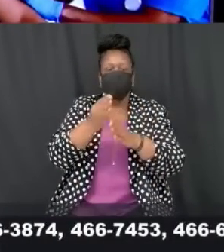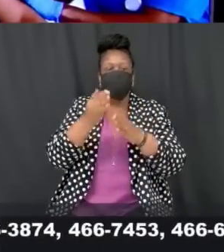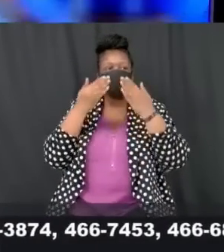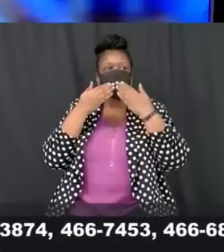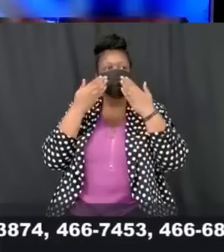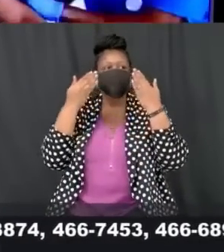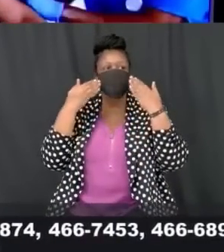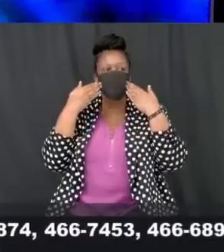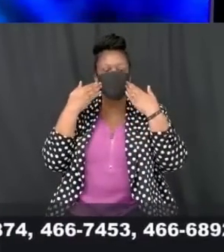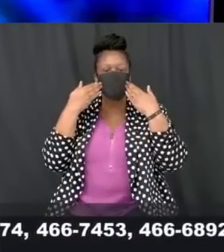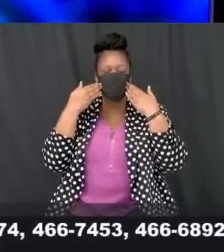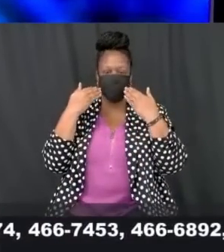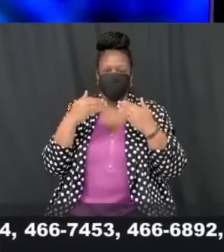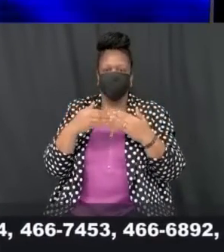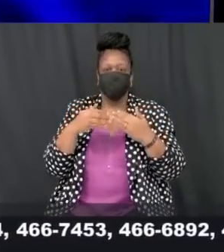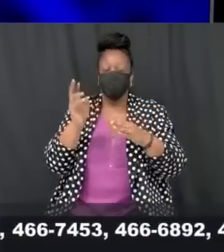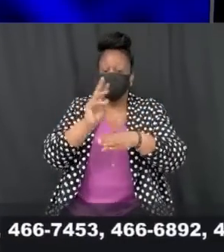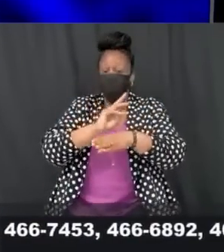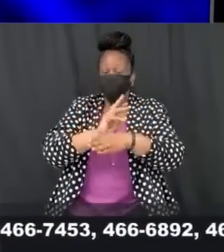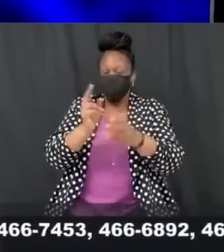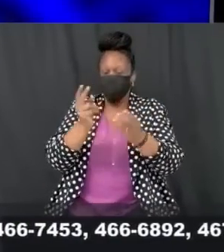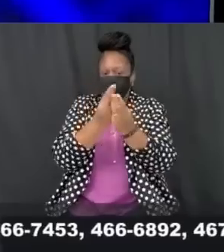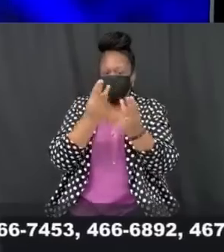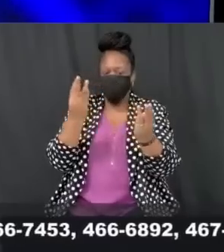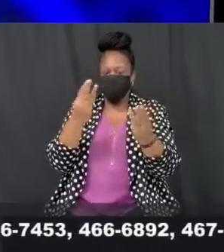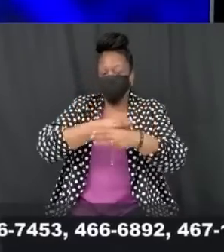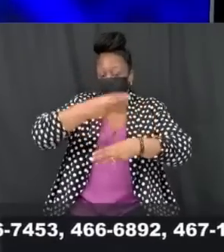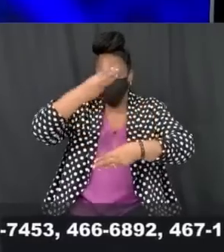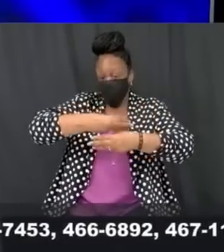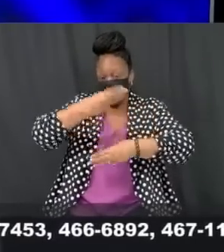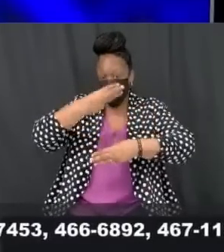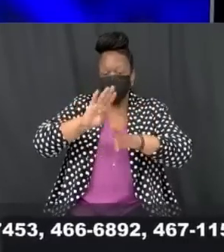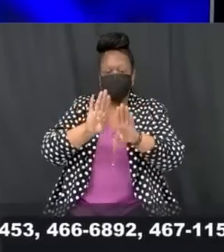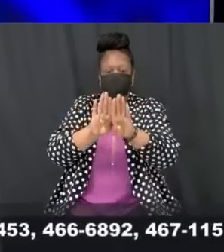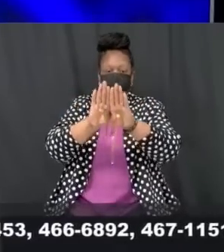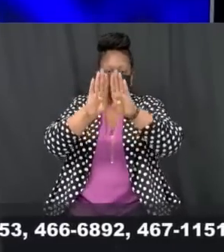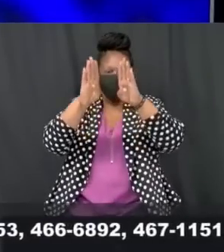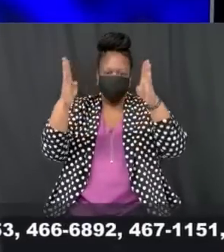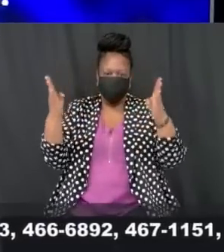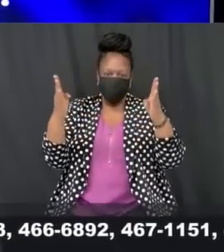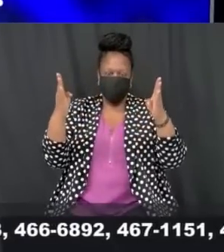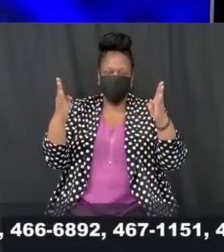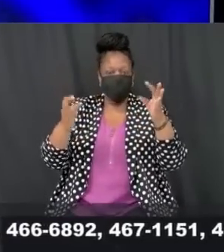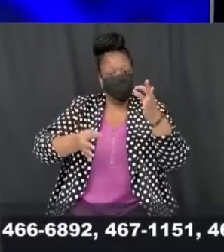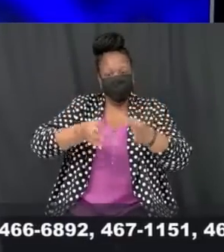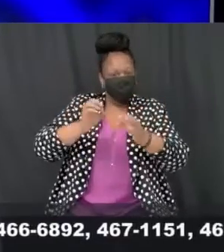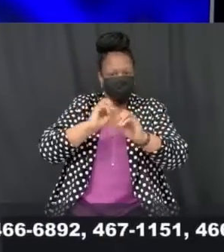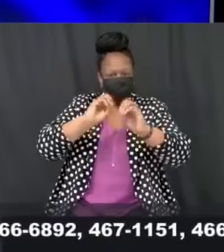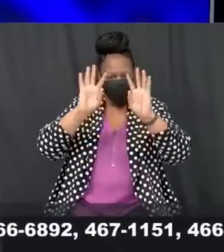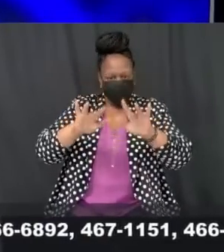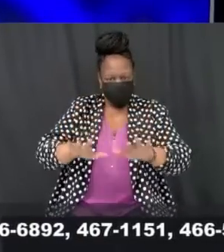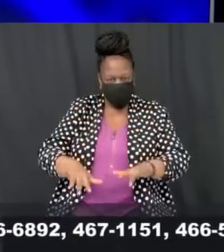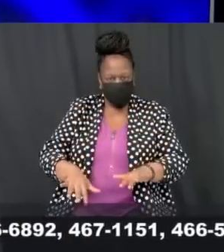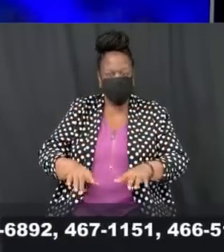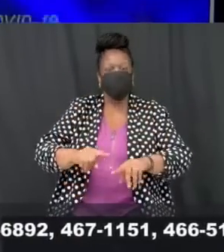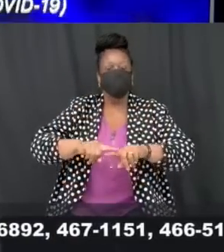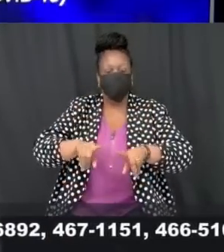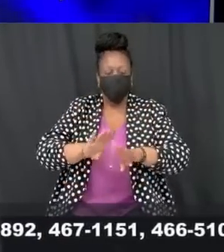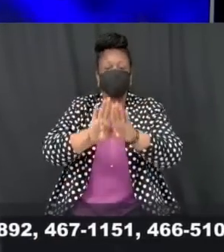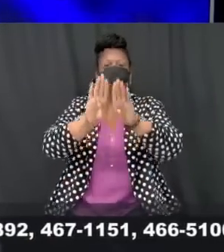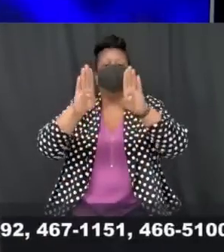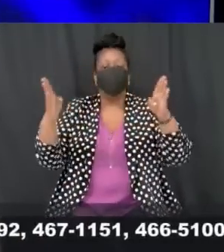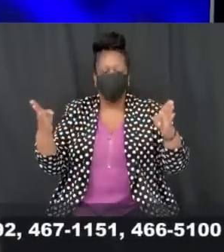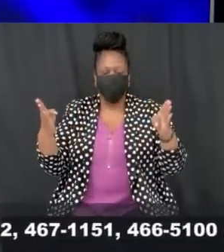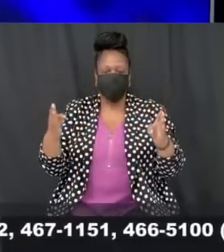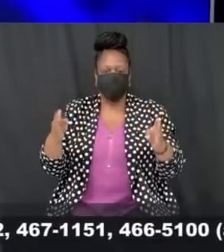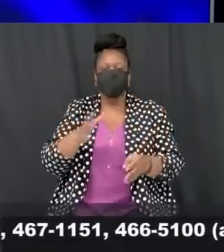The windows shall remain open or partially open if the weather permits, and they shall practice good